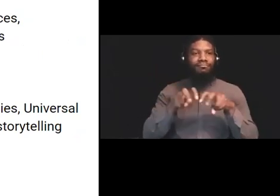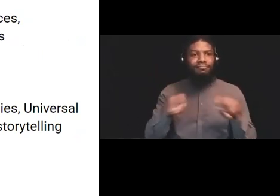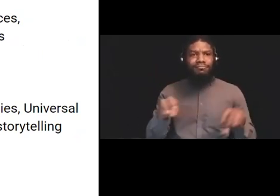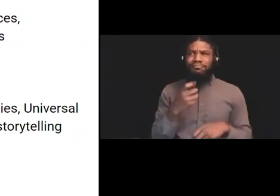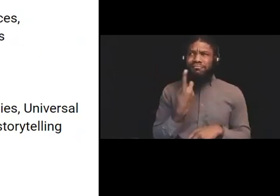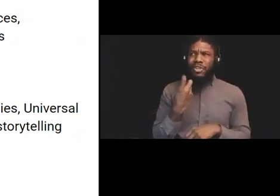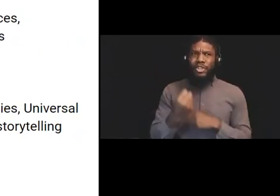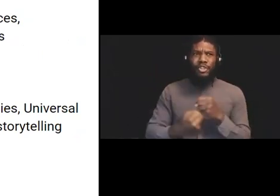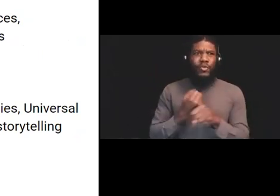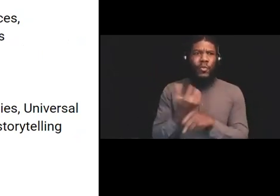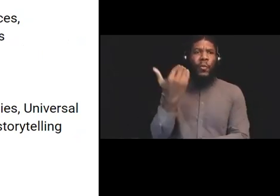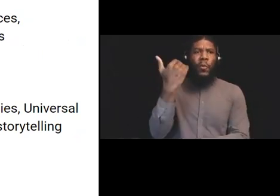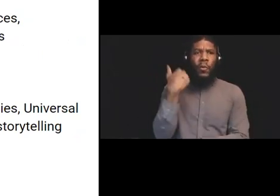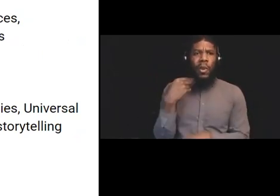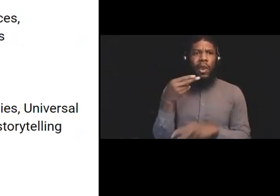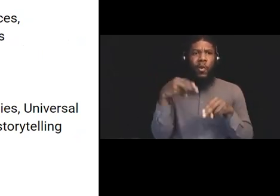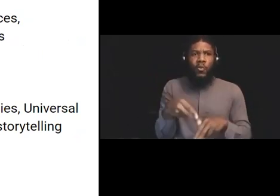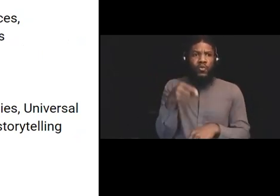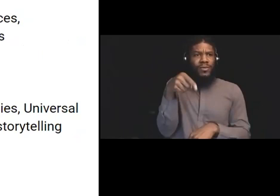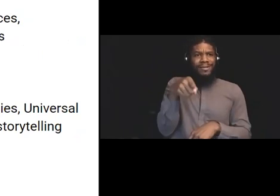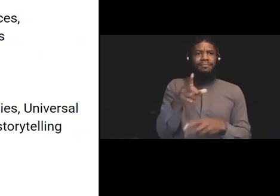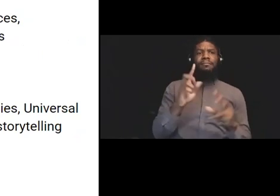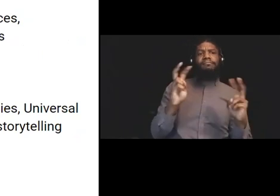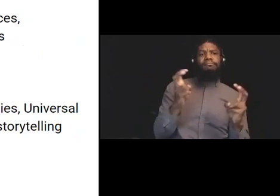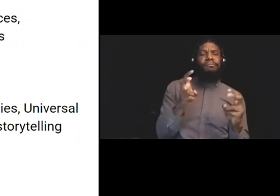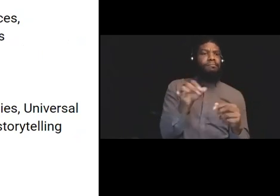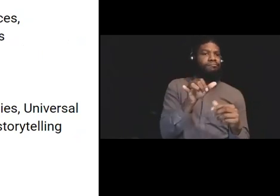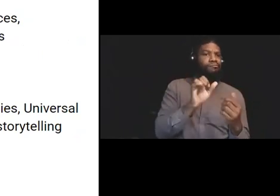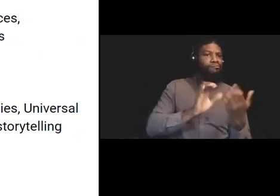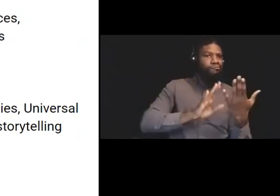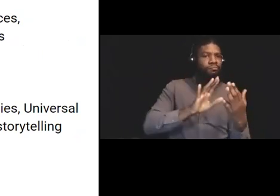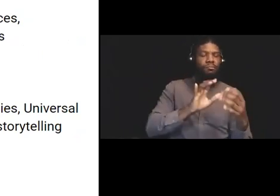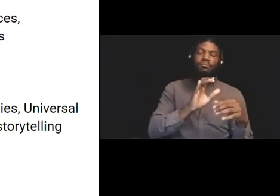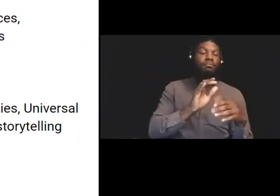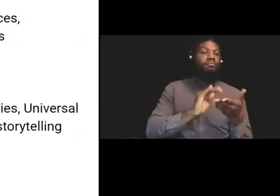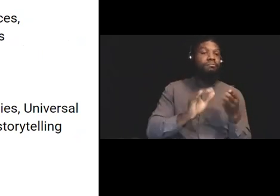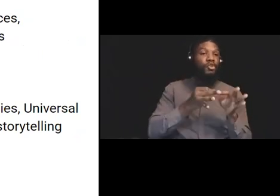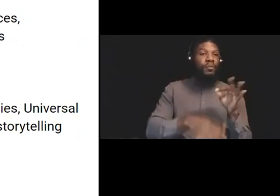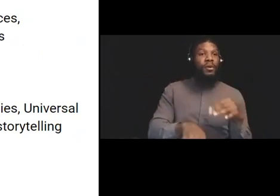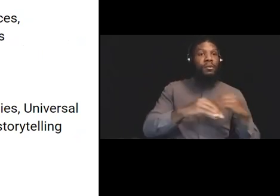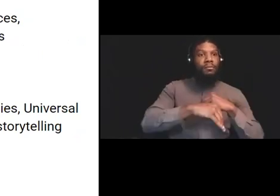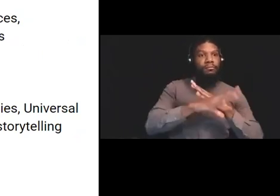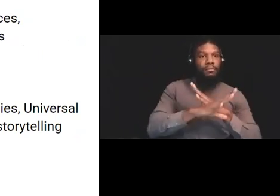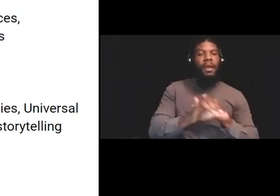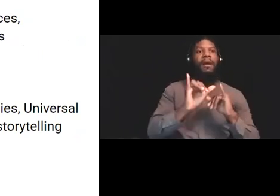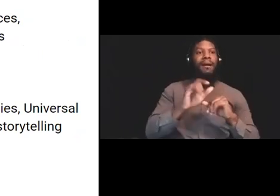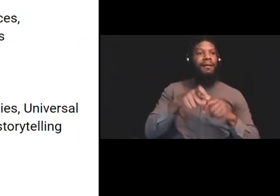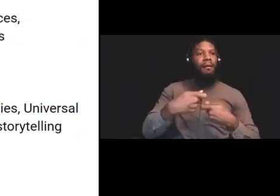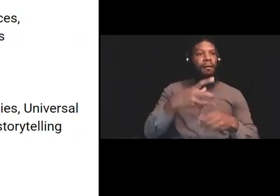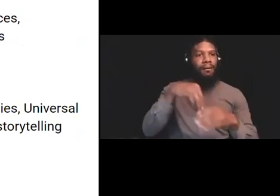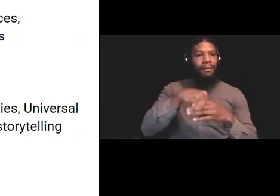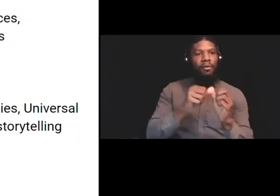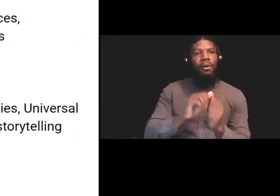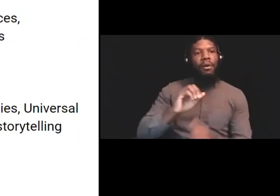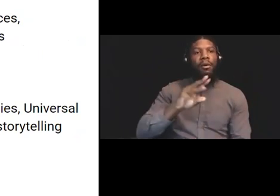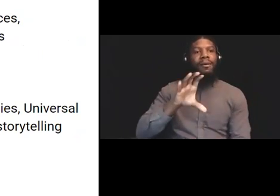year ago, attending a session like this on Zoom, that convinced me that I really needed to join OWCA. I could